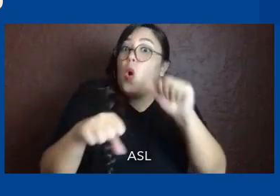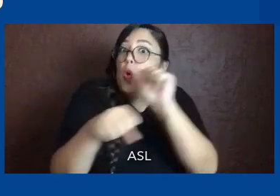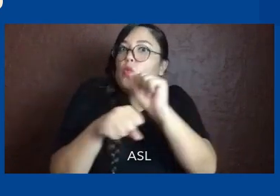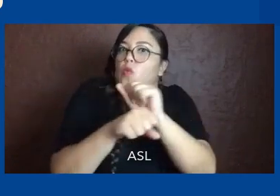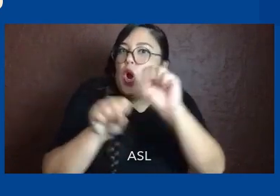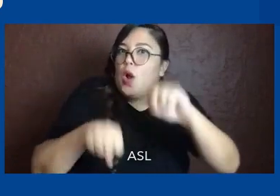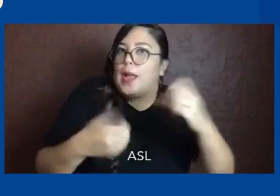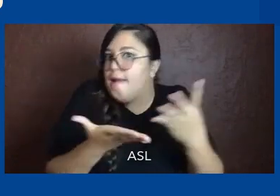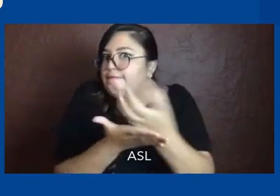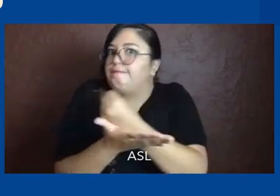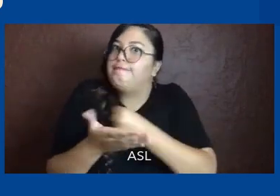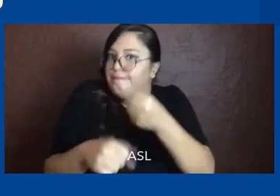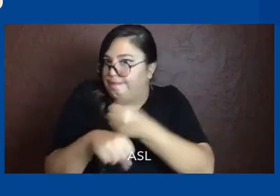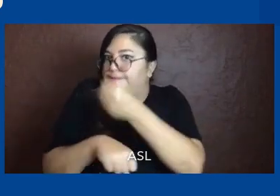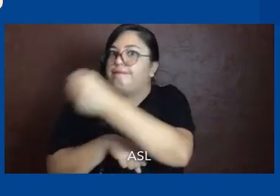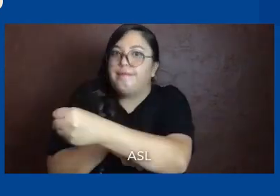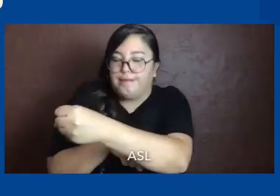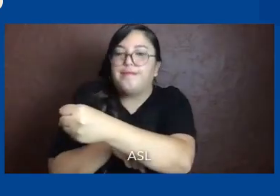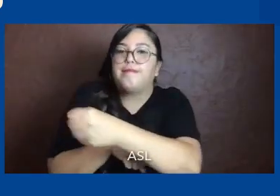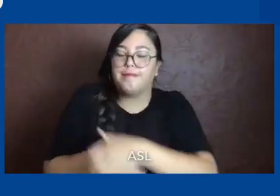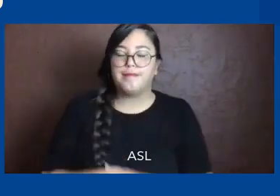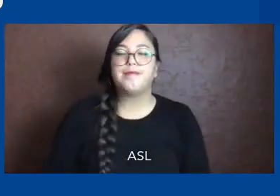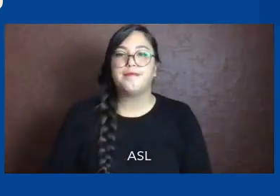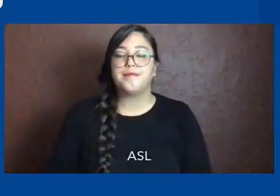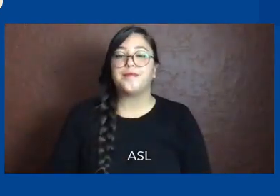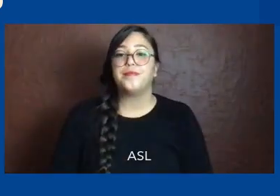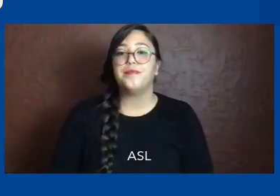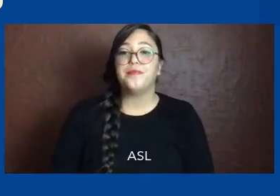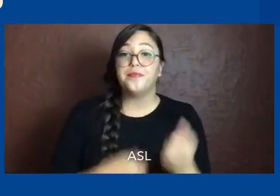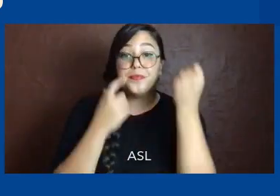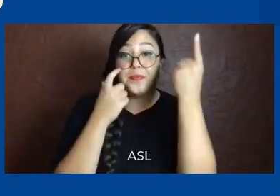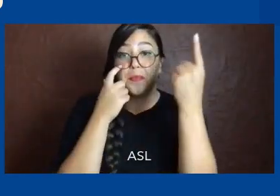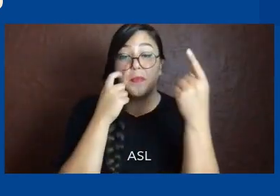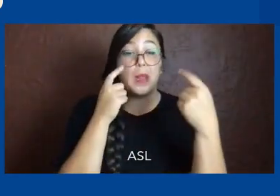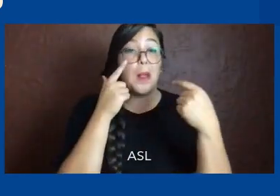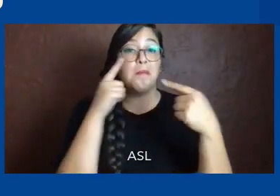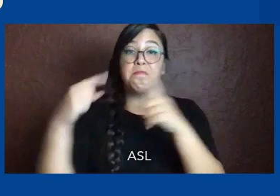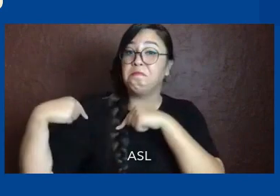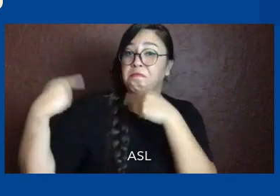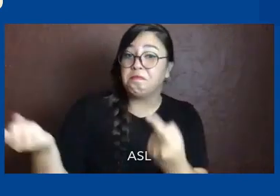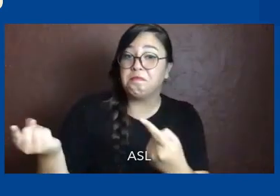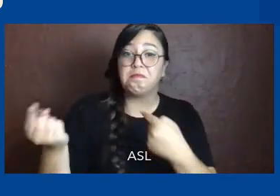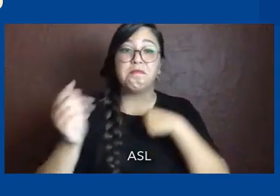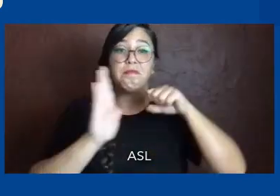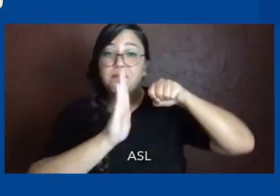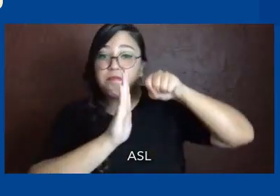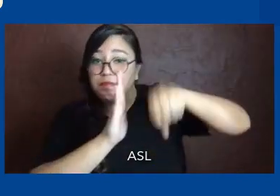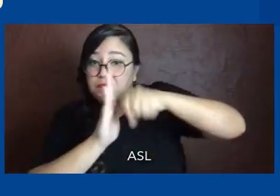doing. But I have shot a lot of different kinds of films,